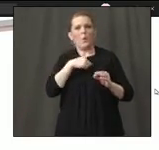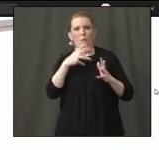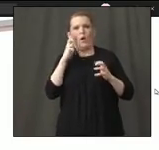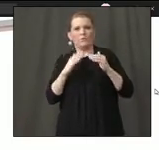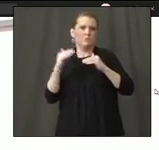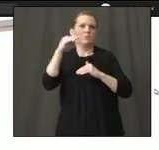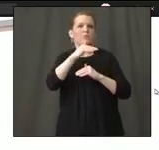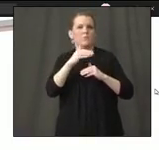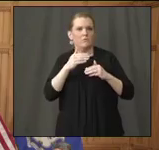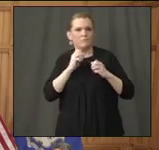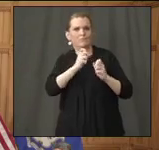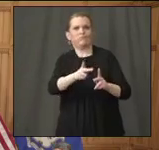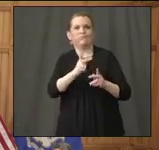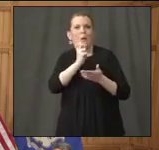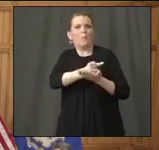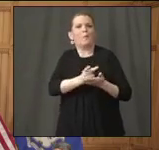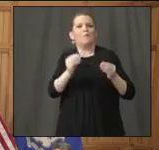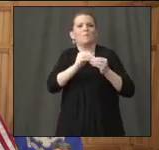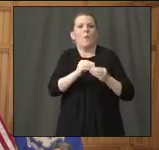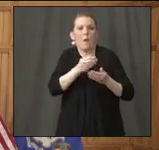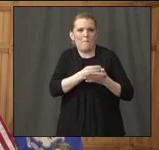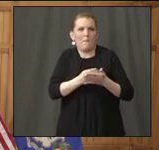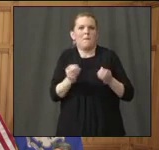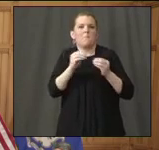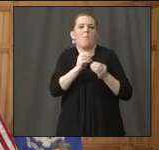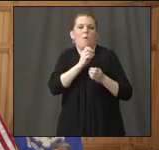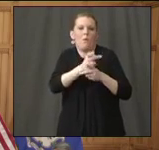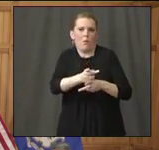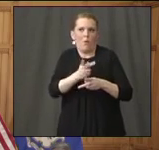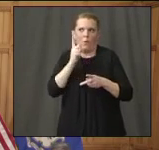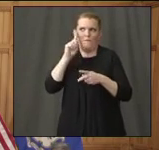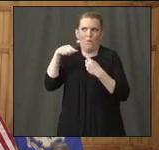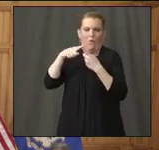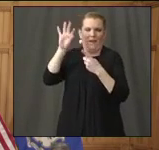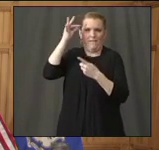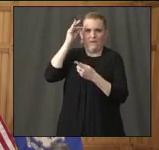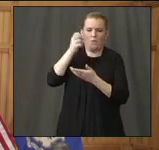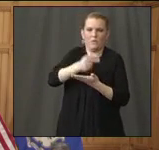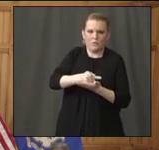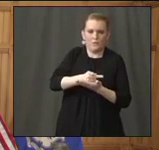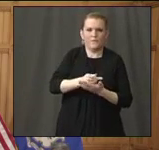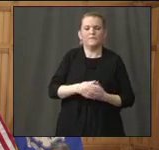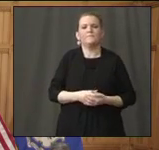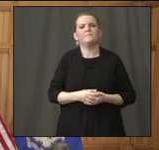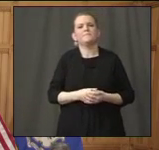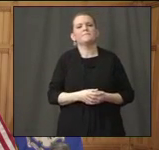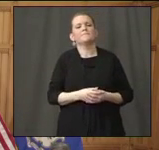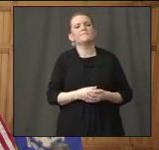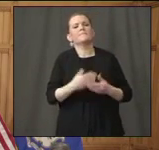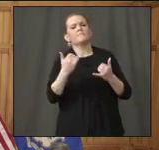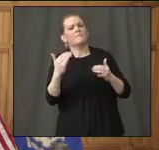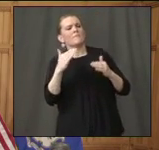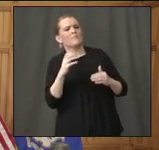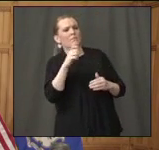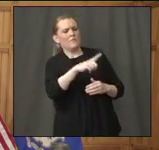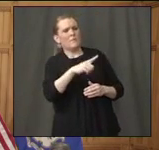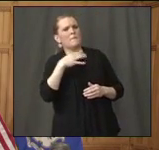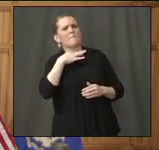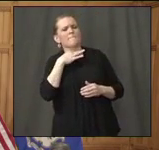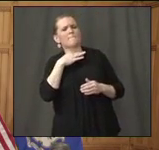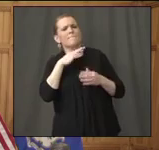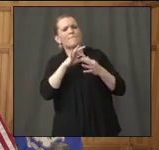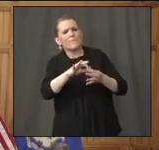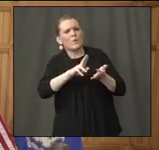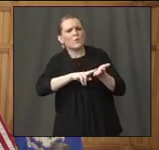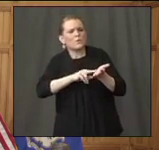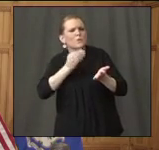And then, while covering personal nursing home stories, we've had residents tell us their loved one was too old to meet the criteria to